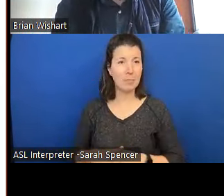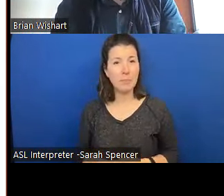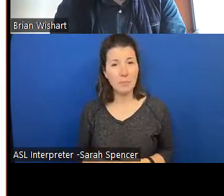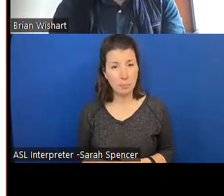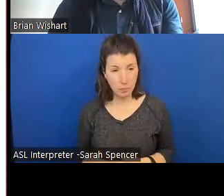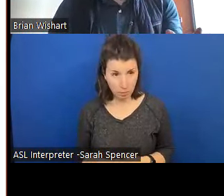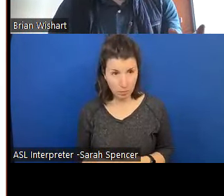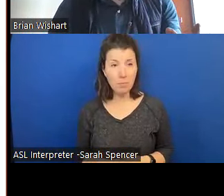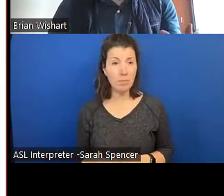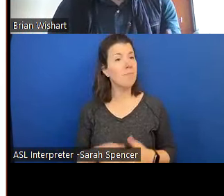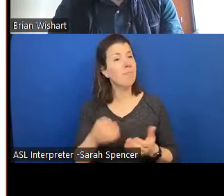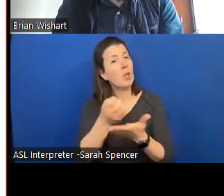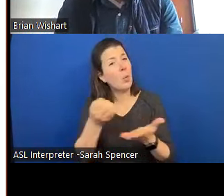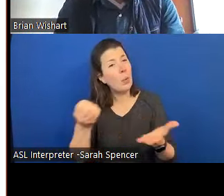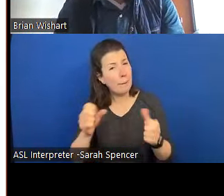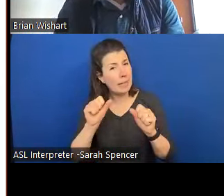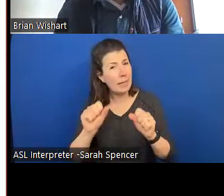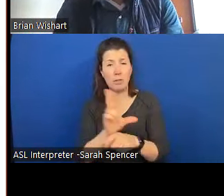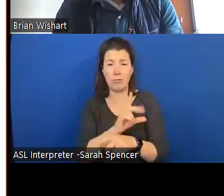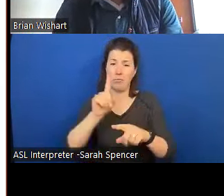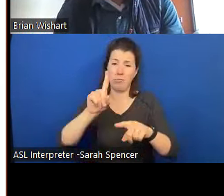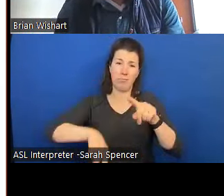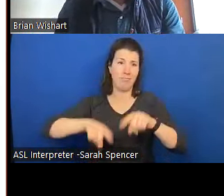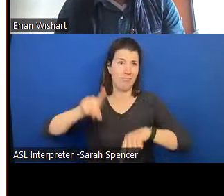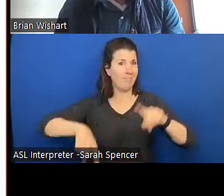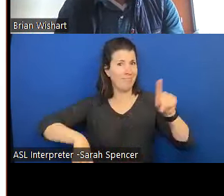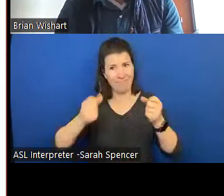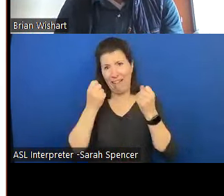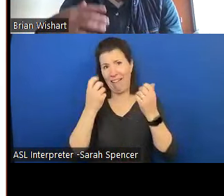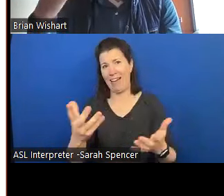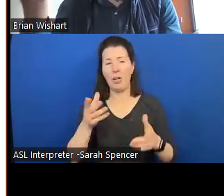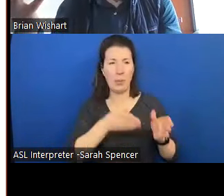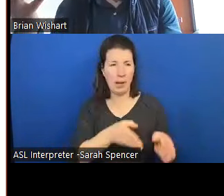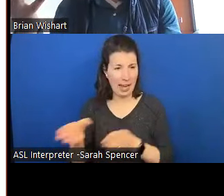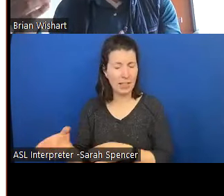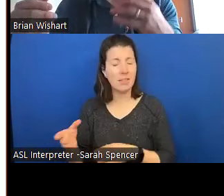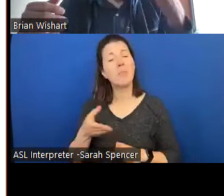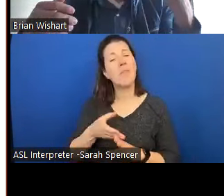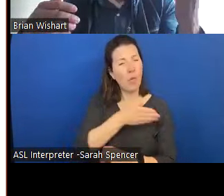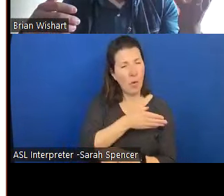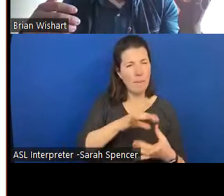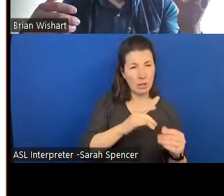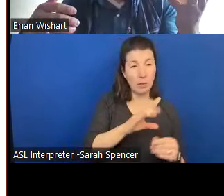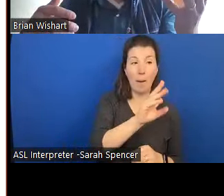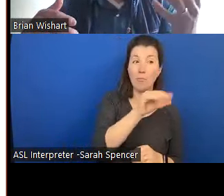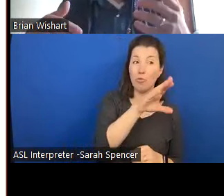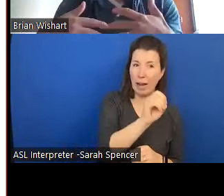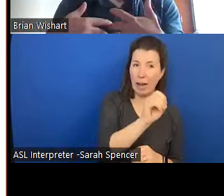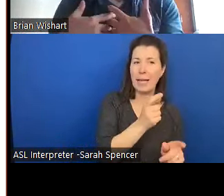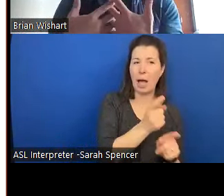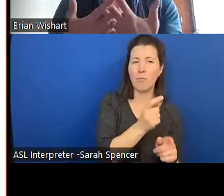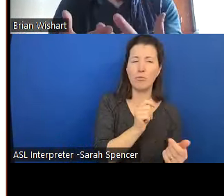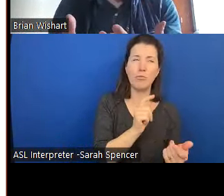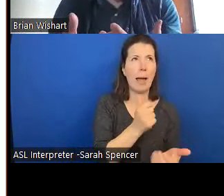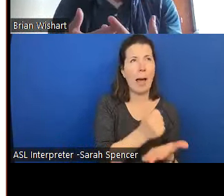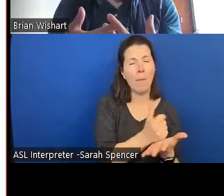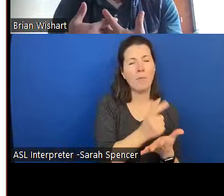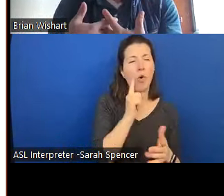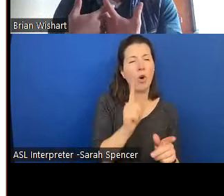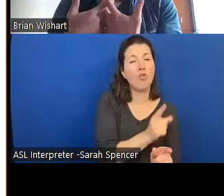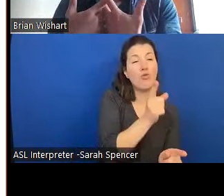Equipment can be used in lots of different ways. You know, we talked a little bit with the bracing about sort of correcting versus accommodating. And I think about